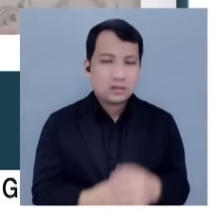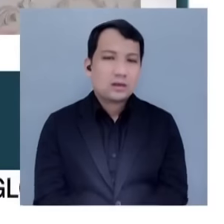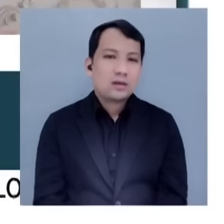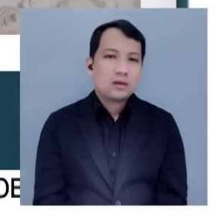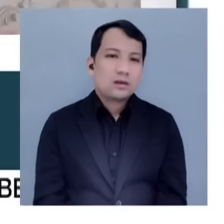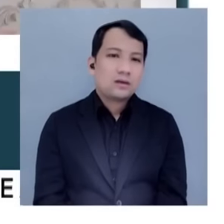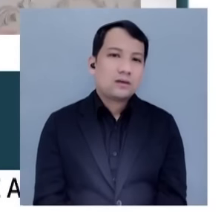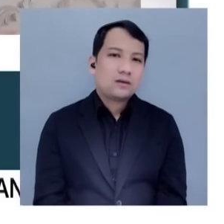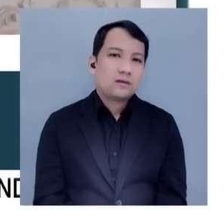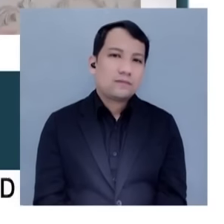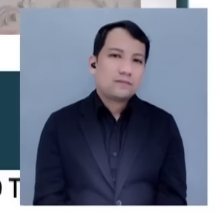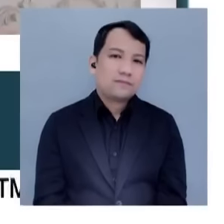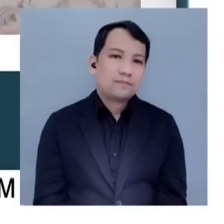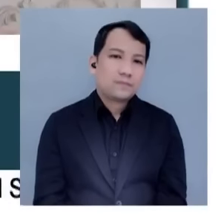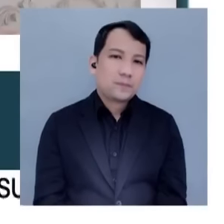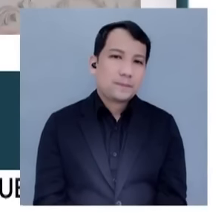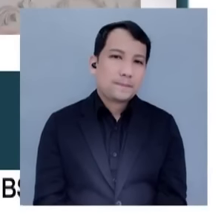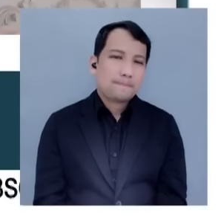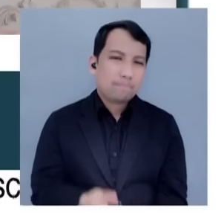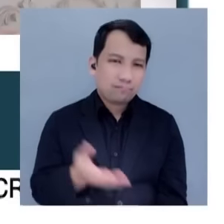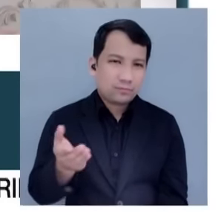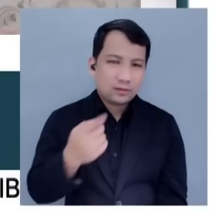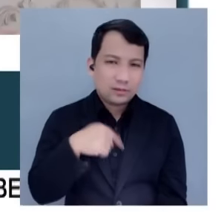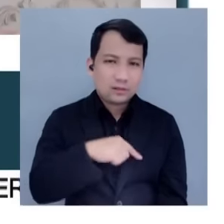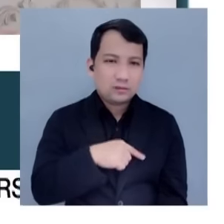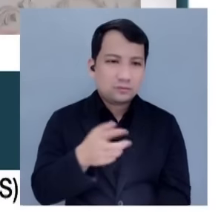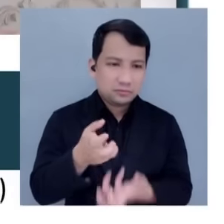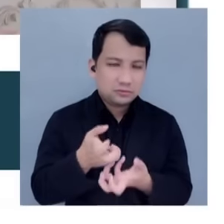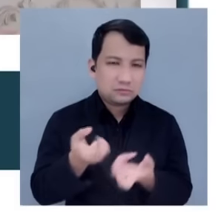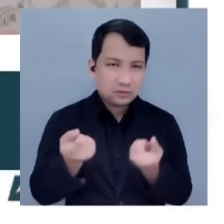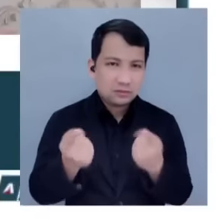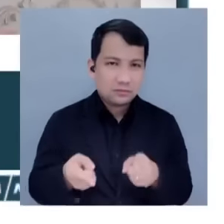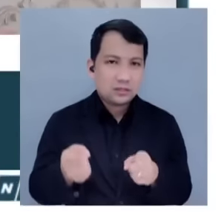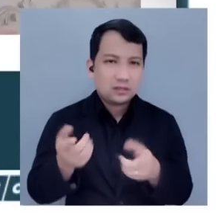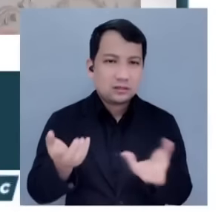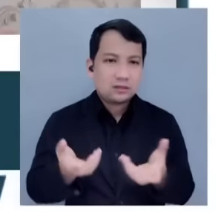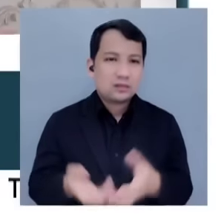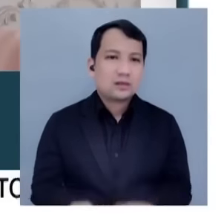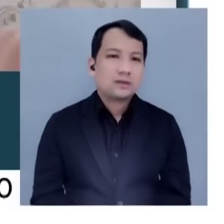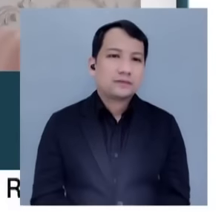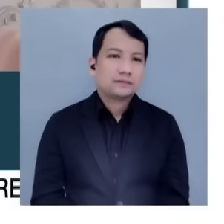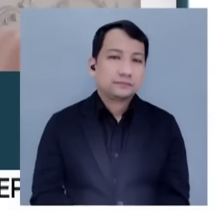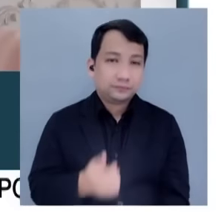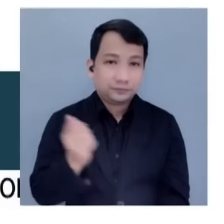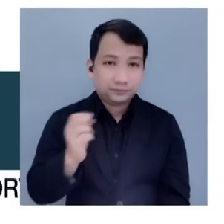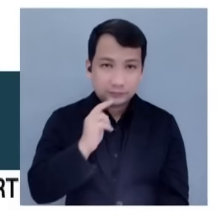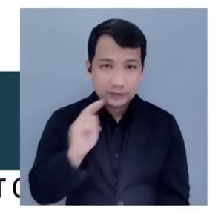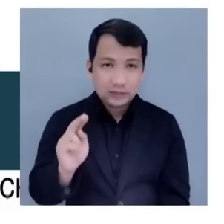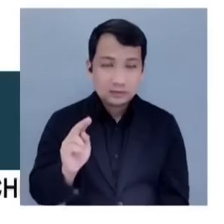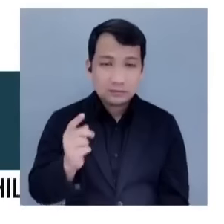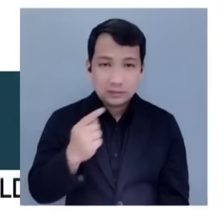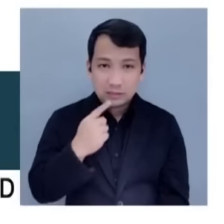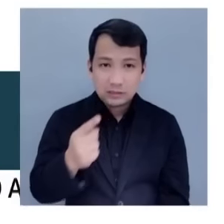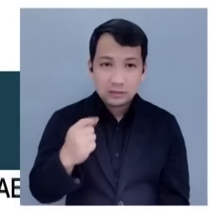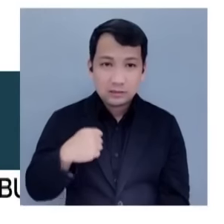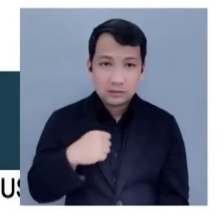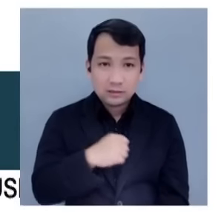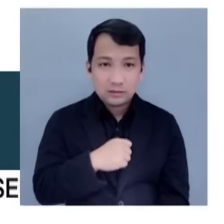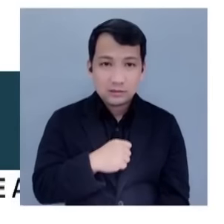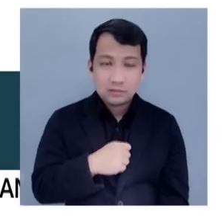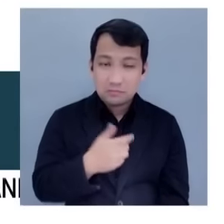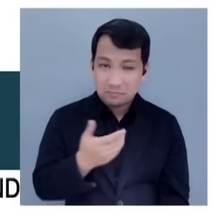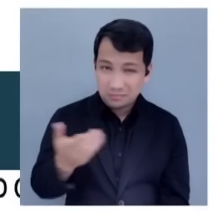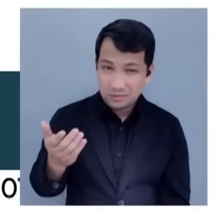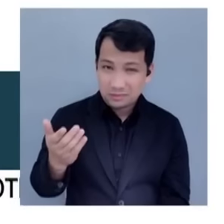Ayusin lang nila. Yun lang naman ang gusto natin dito. You know what the other side is probably going to say, Senator? They're probably going to say, you know, this